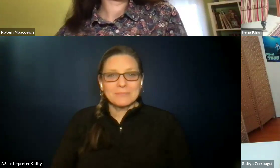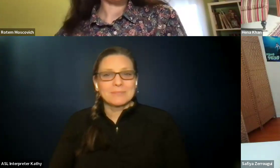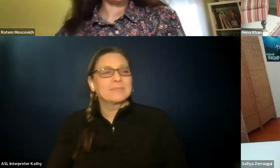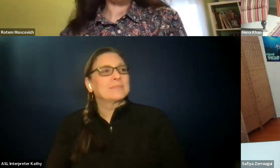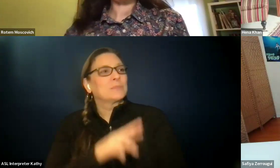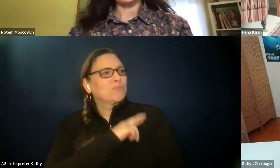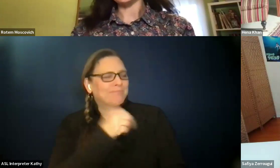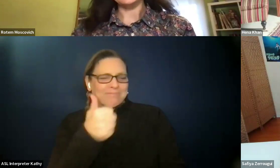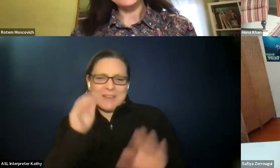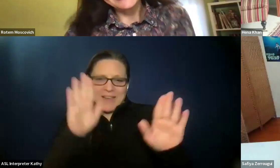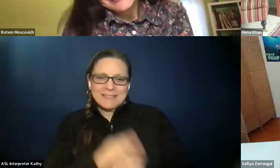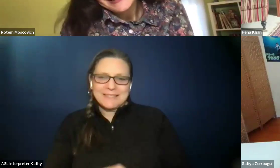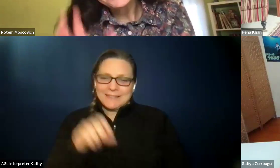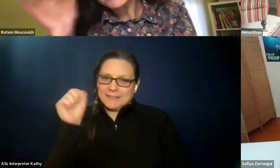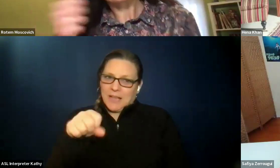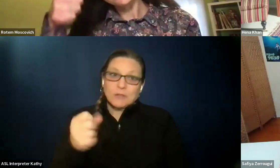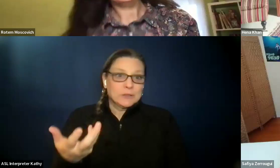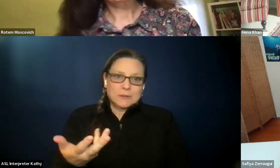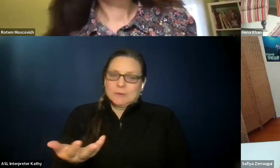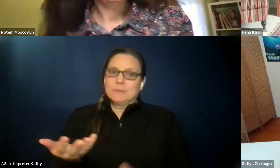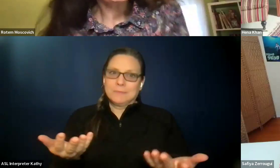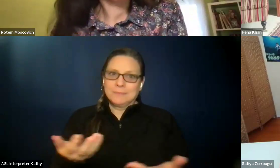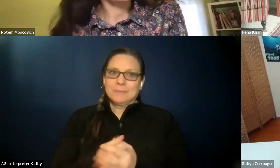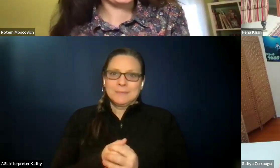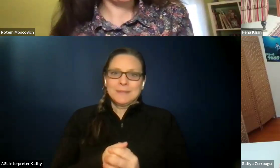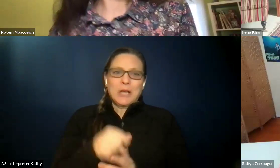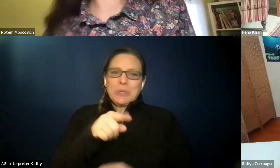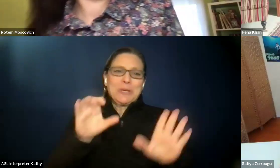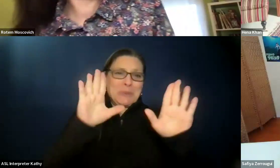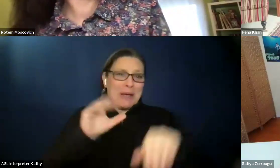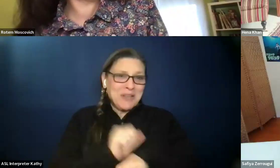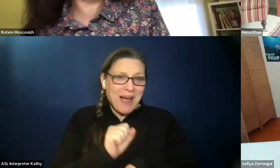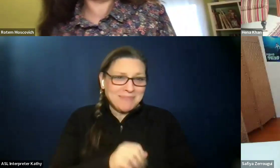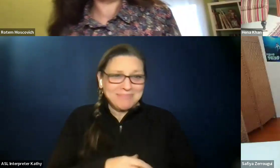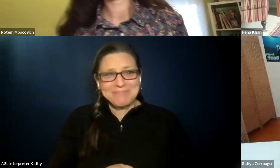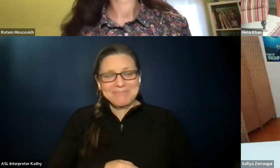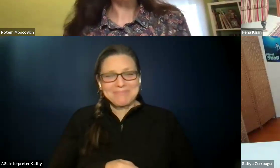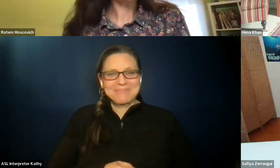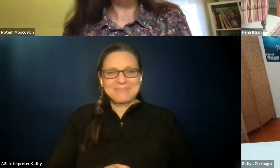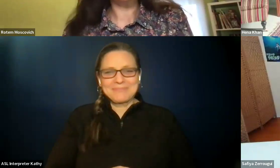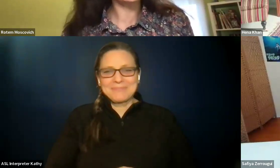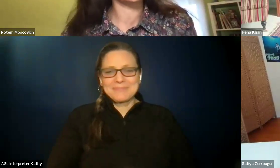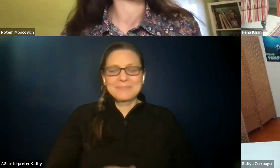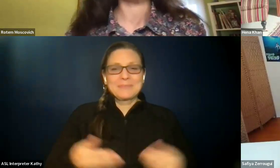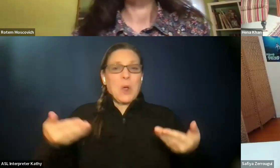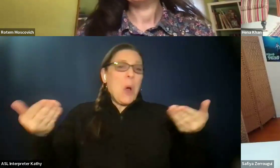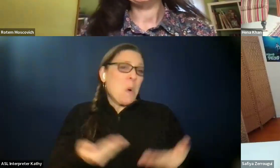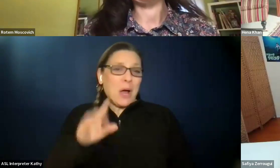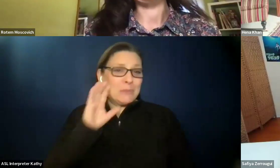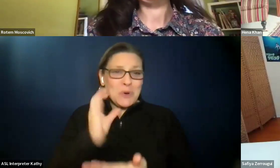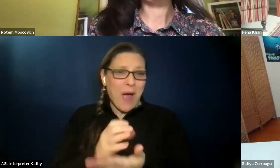Fantastic. Yes, I mean, you did a great job. So, welcome to graphic